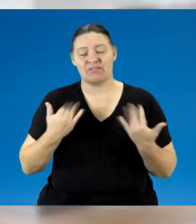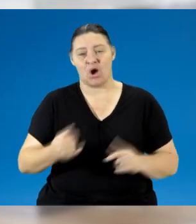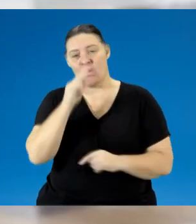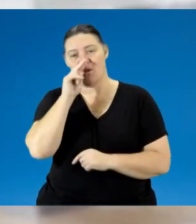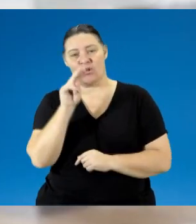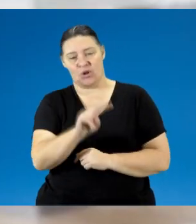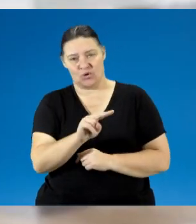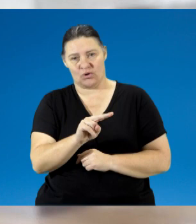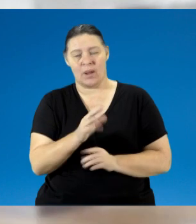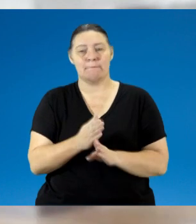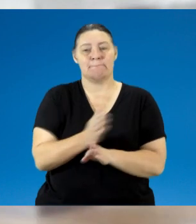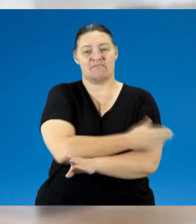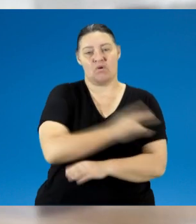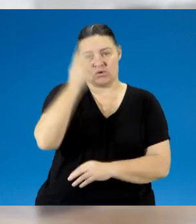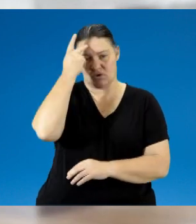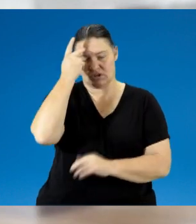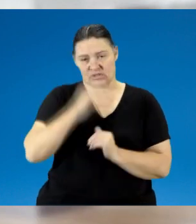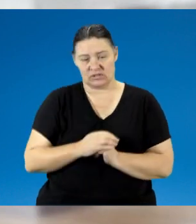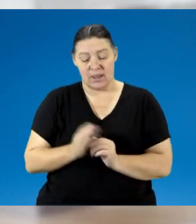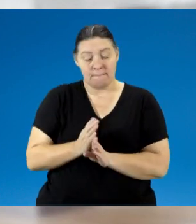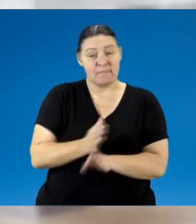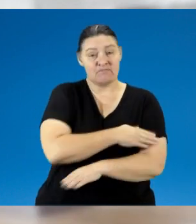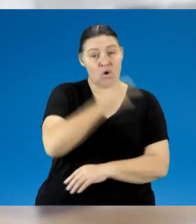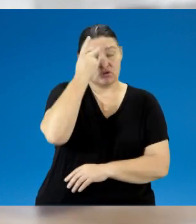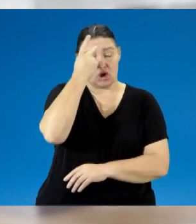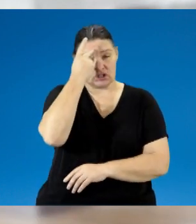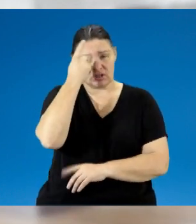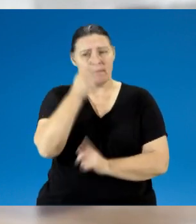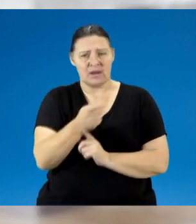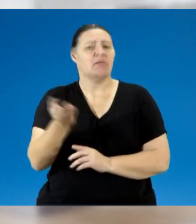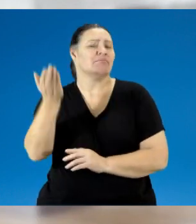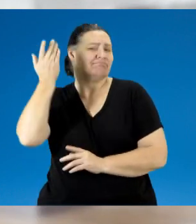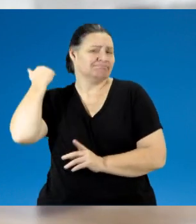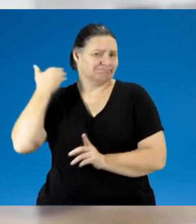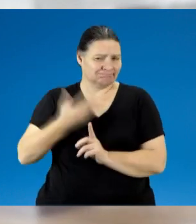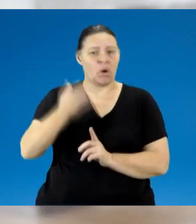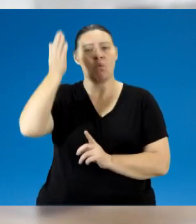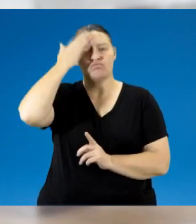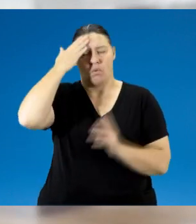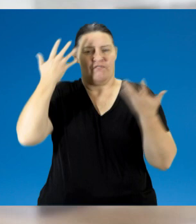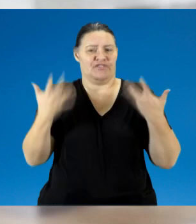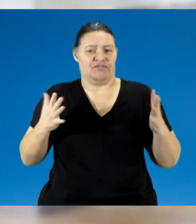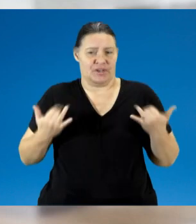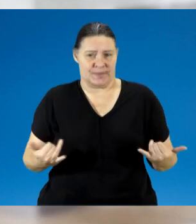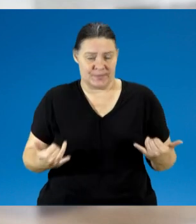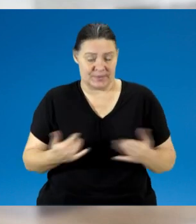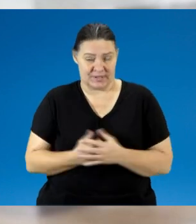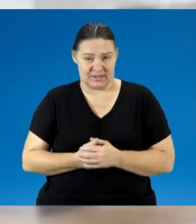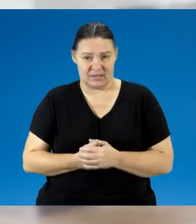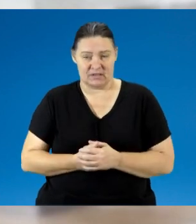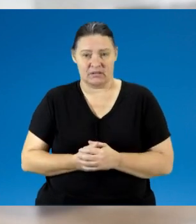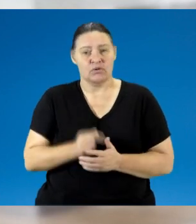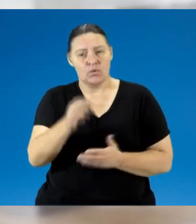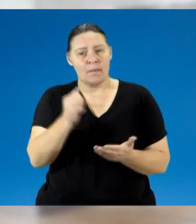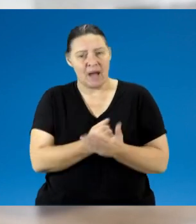let us look into the pre-knowledge. The pre-knowledge has to do with what you are knowing right now.